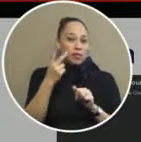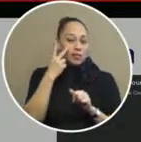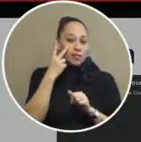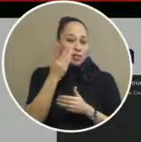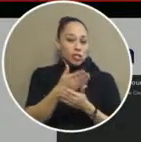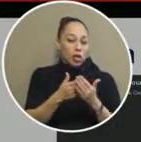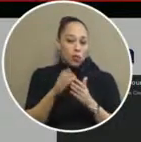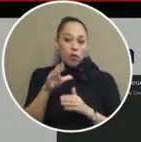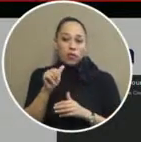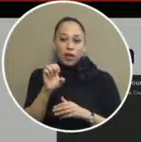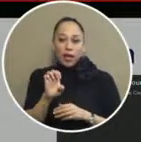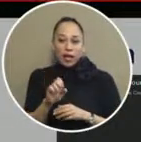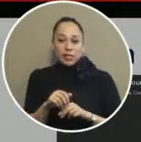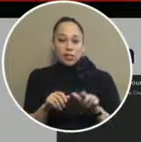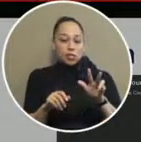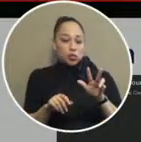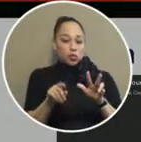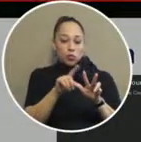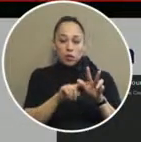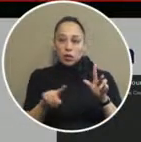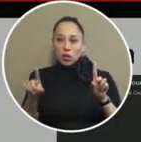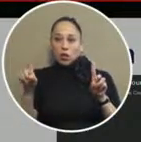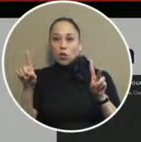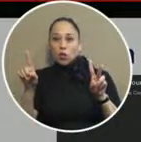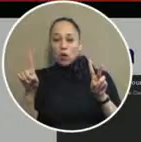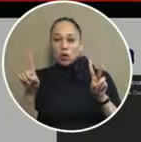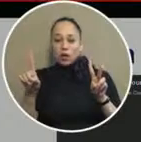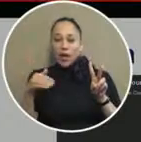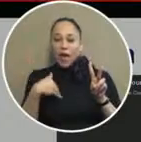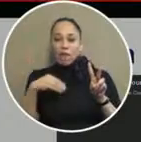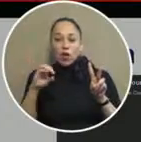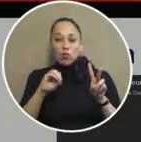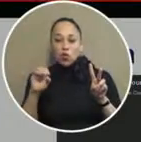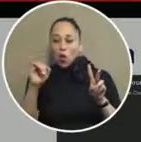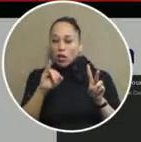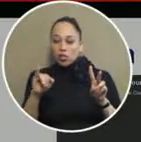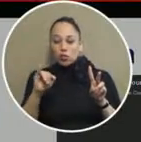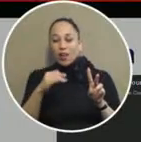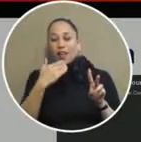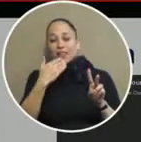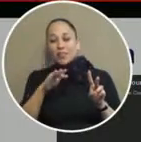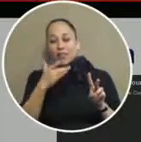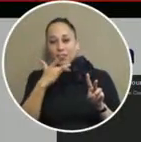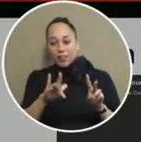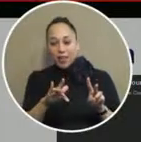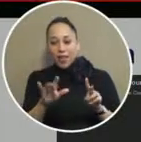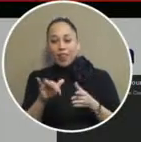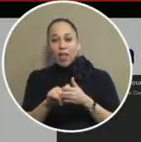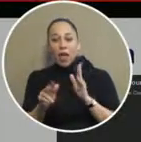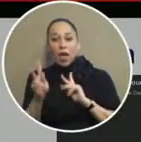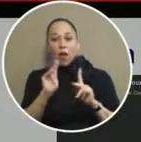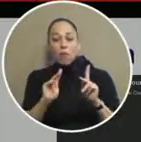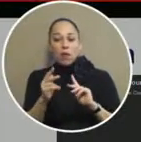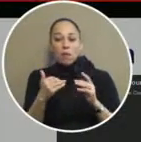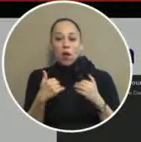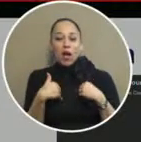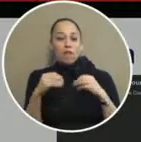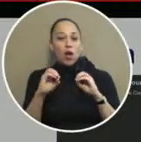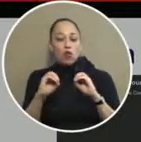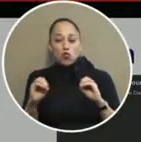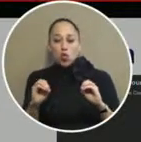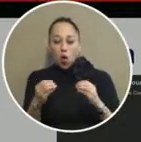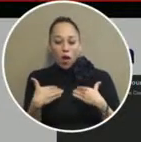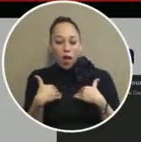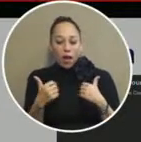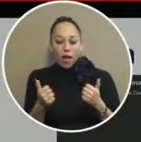see that 1 out of 3 of the positive cases don't have any insurance. And unfortunately, if those people have any